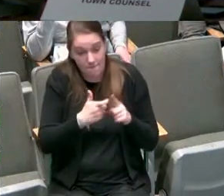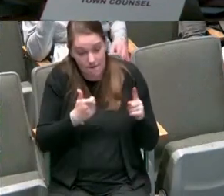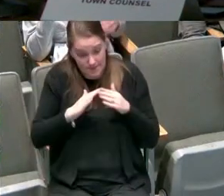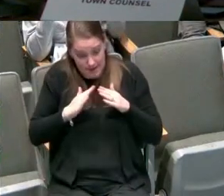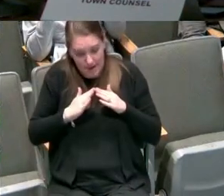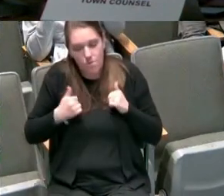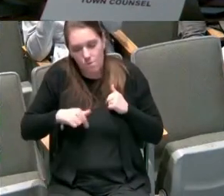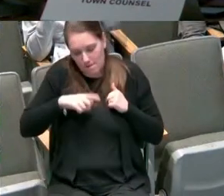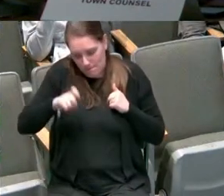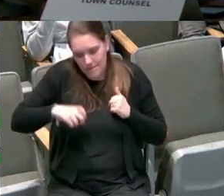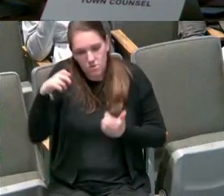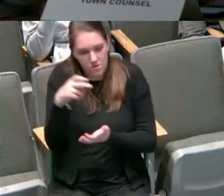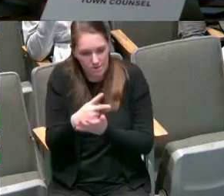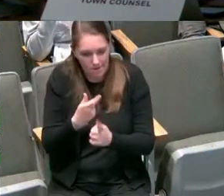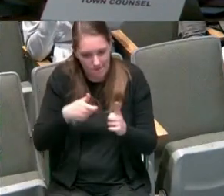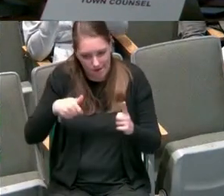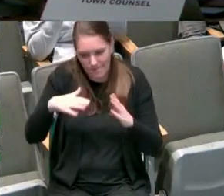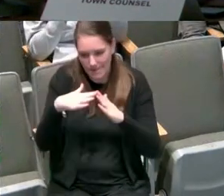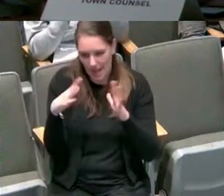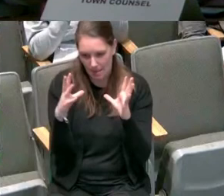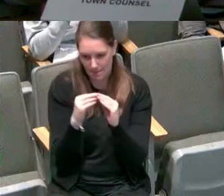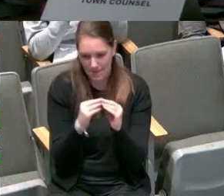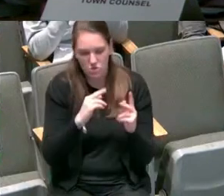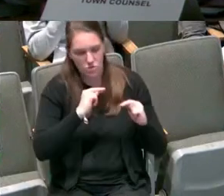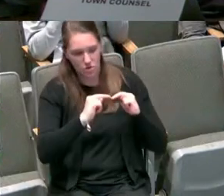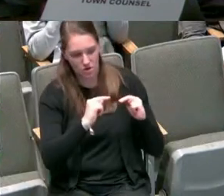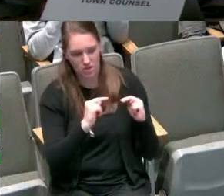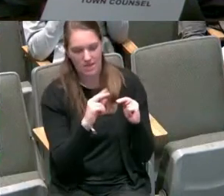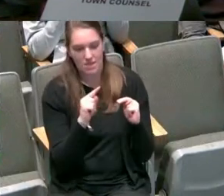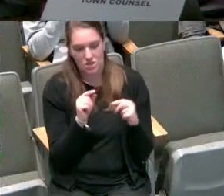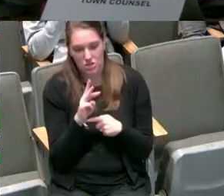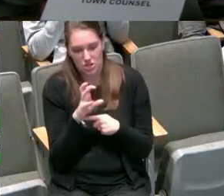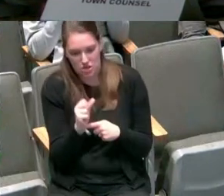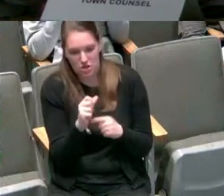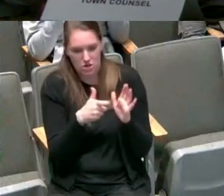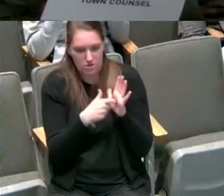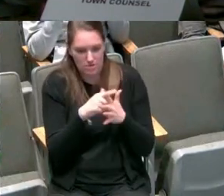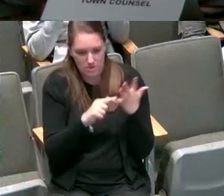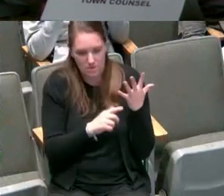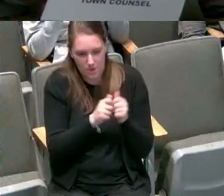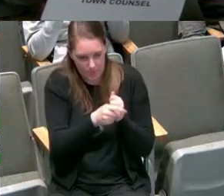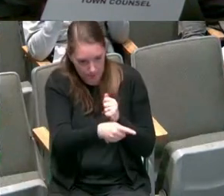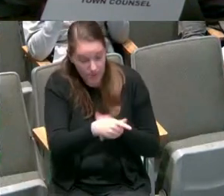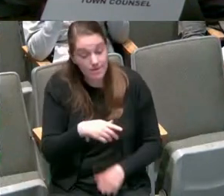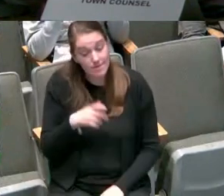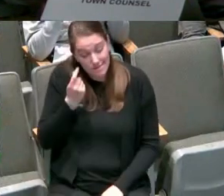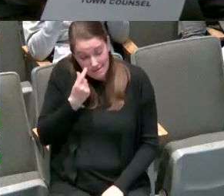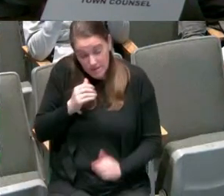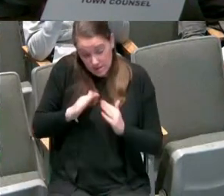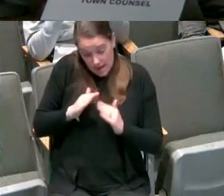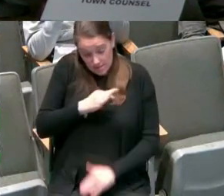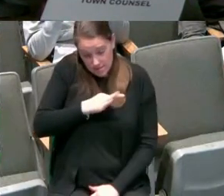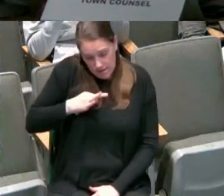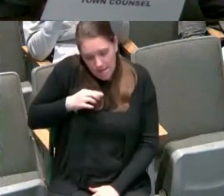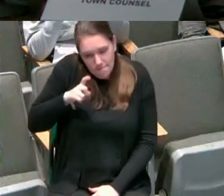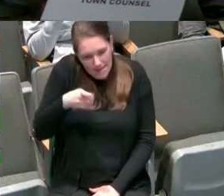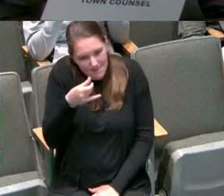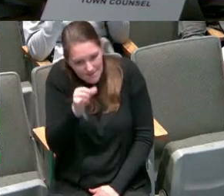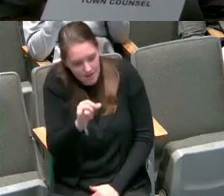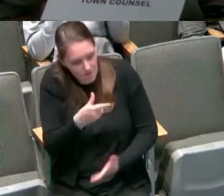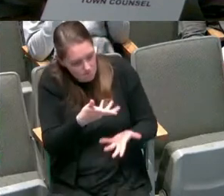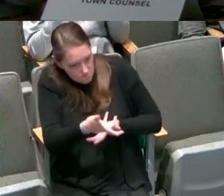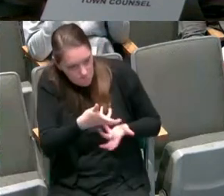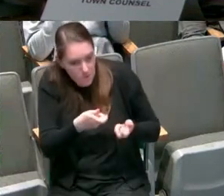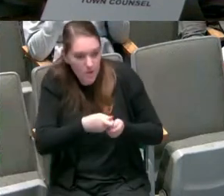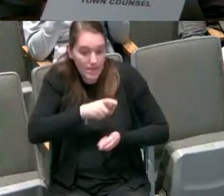authorization from town meeting to negotiate the terms with you so Town staff still would have to negotiate the terms of the